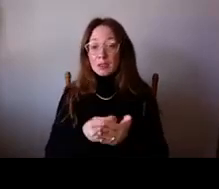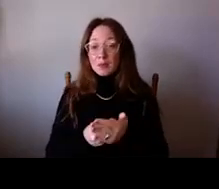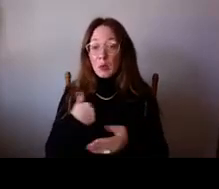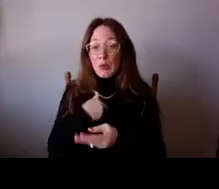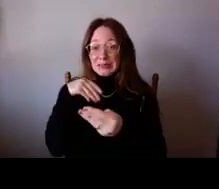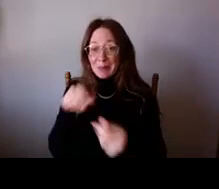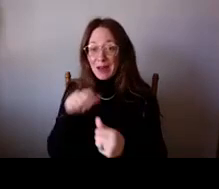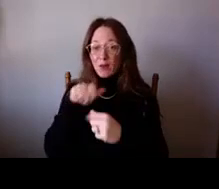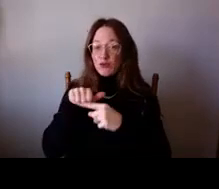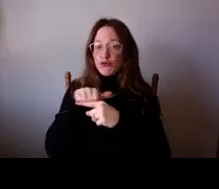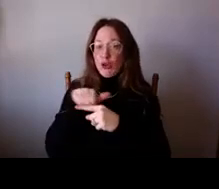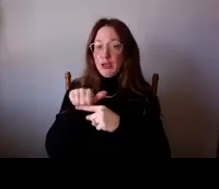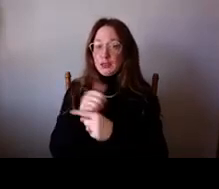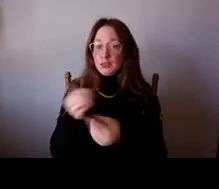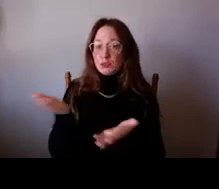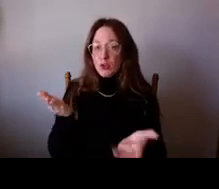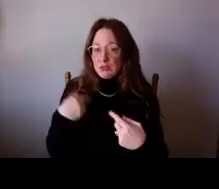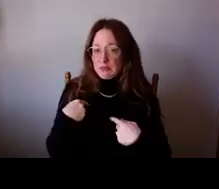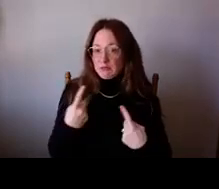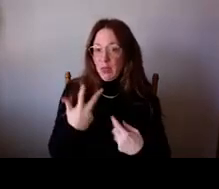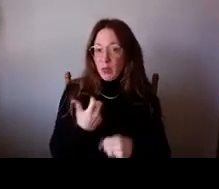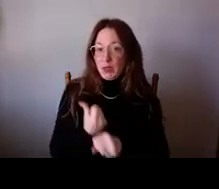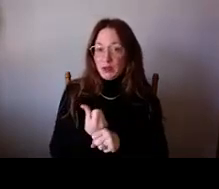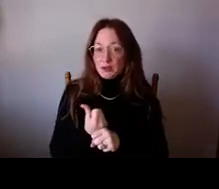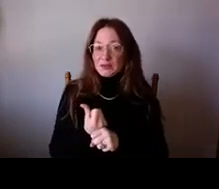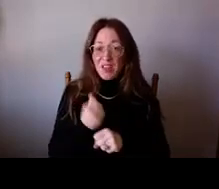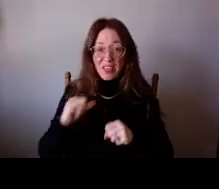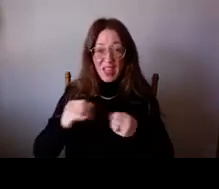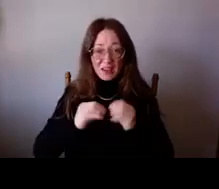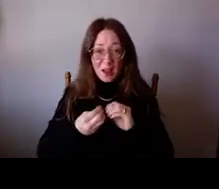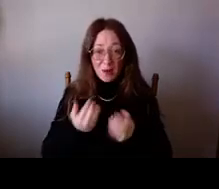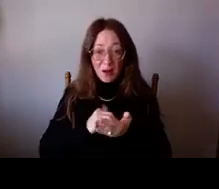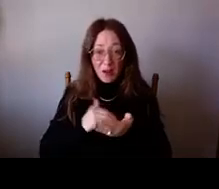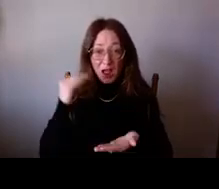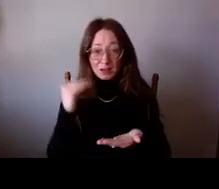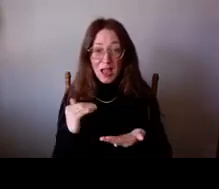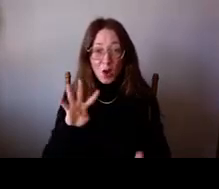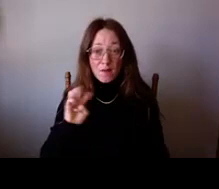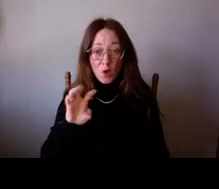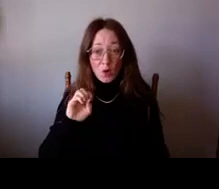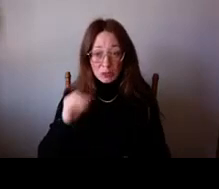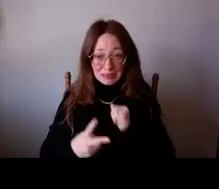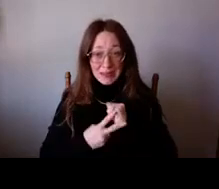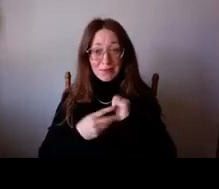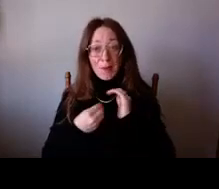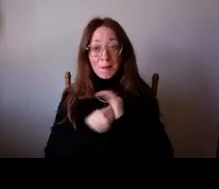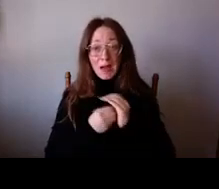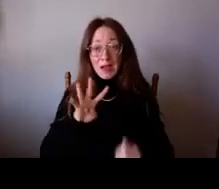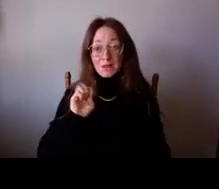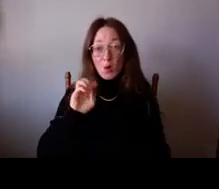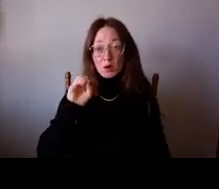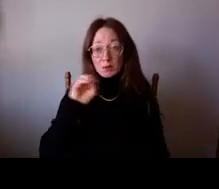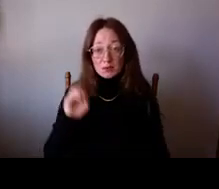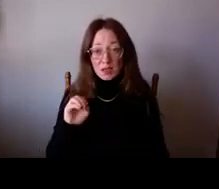services over the 3-year period, which is down about 40% from where we were in program year 17 at just